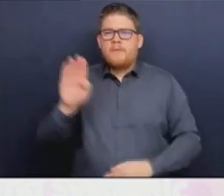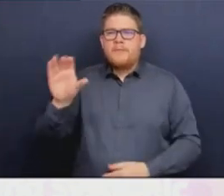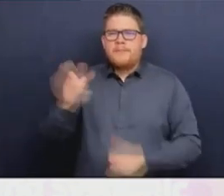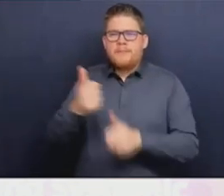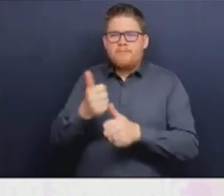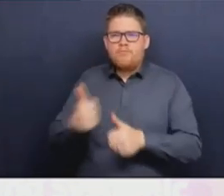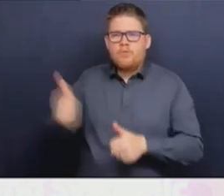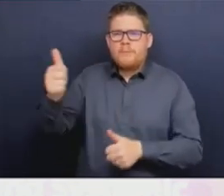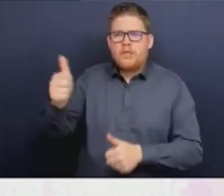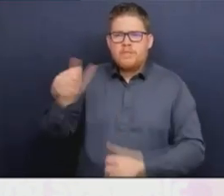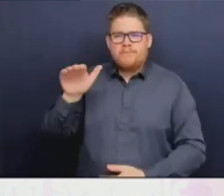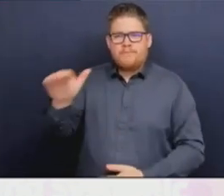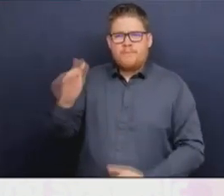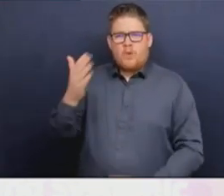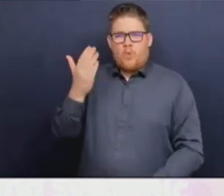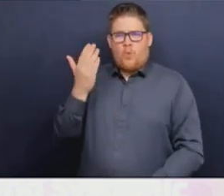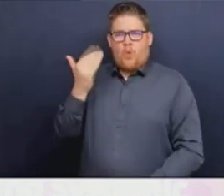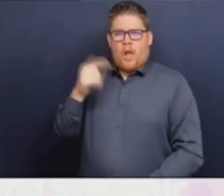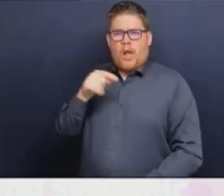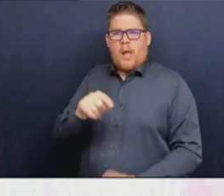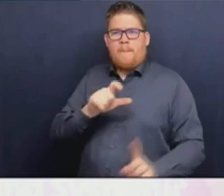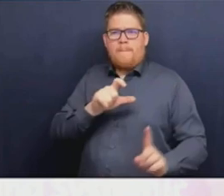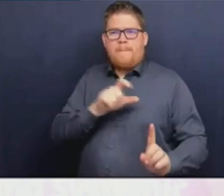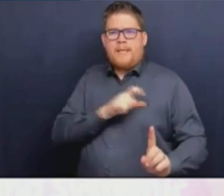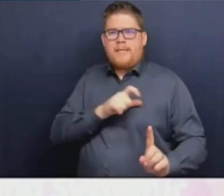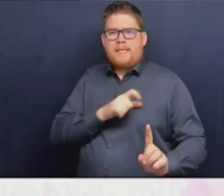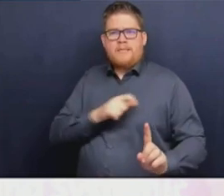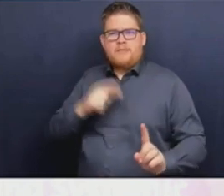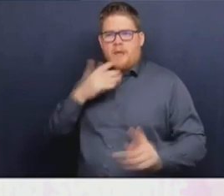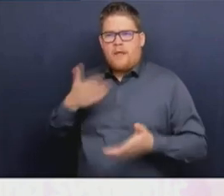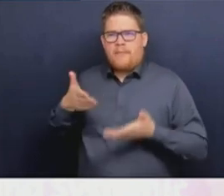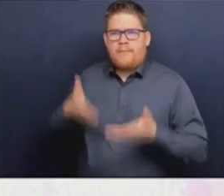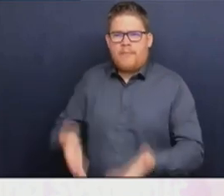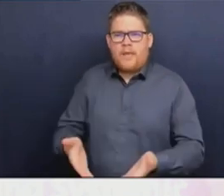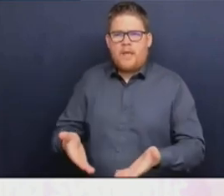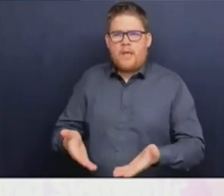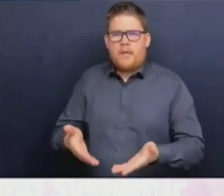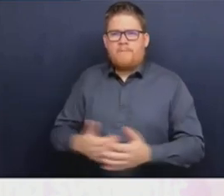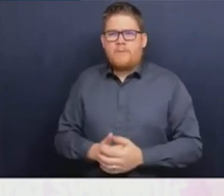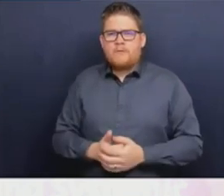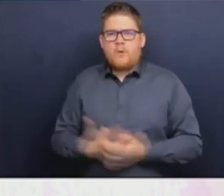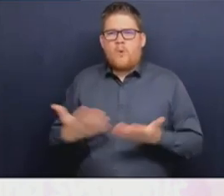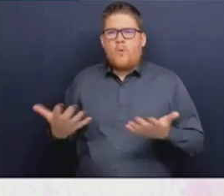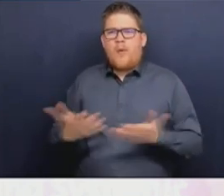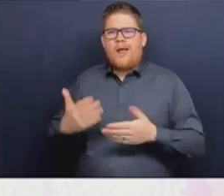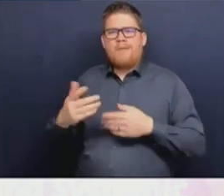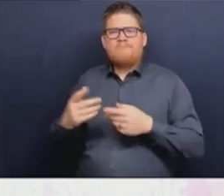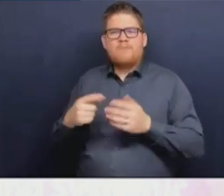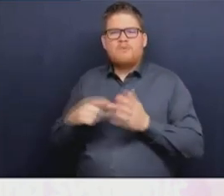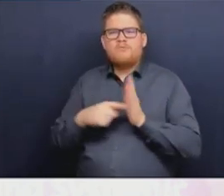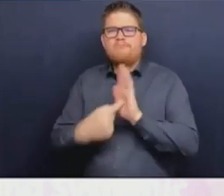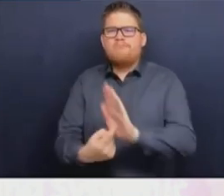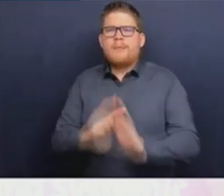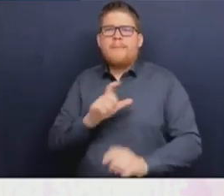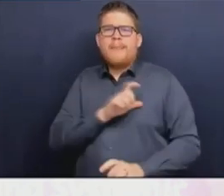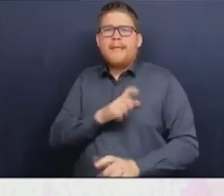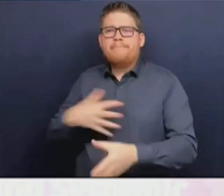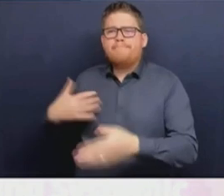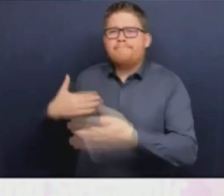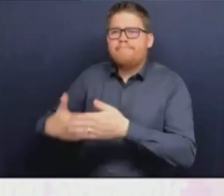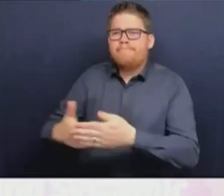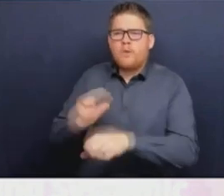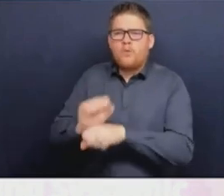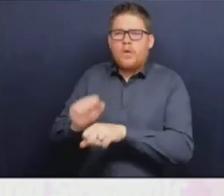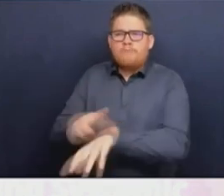being required to track data based on activity police are doing? And considering the report that you were presented last week, what